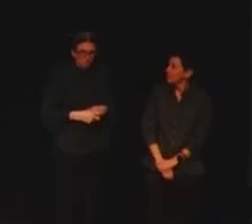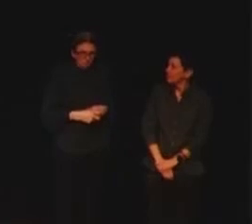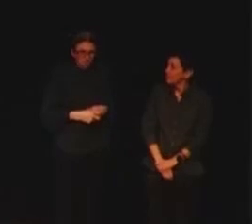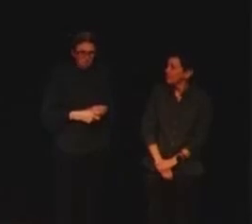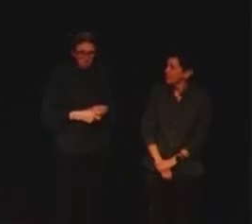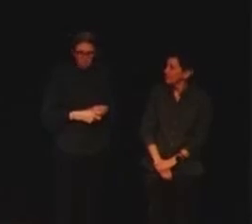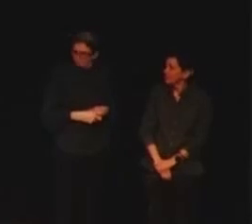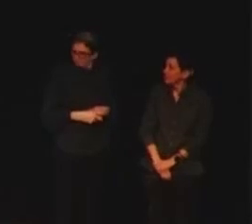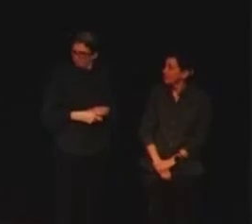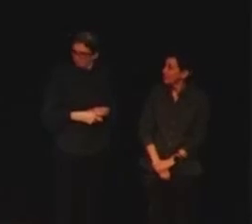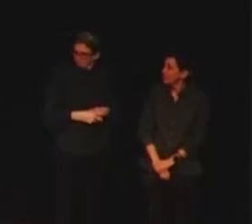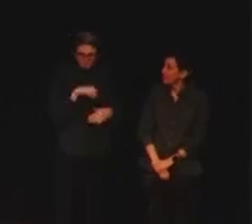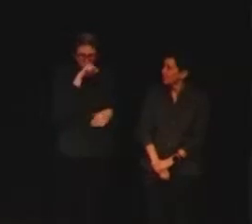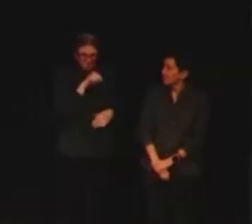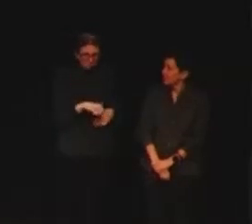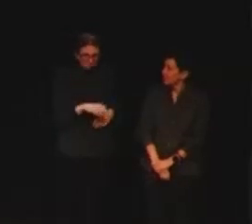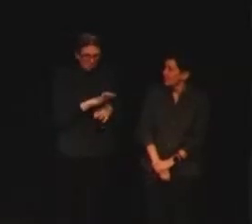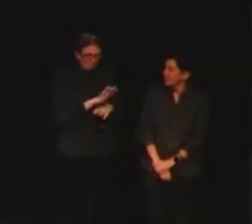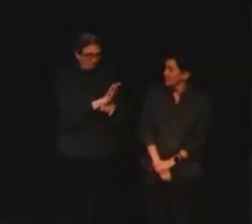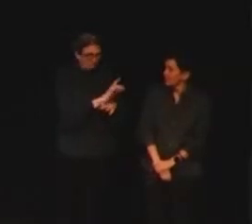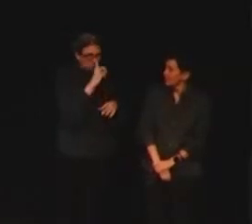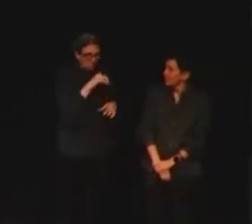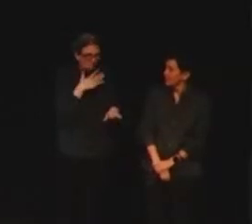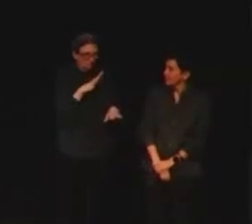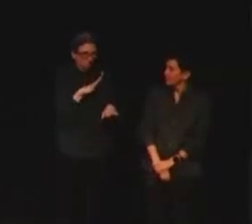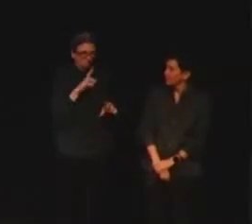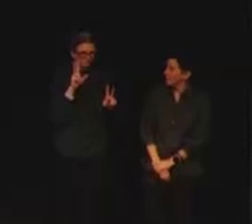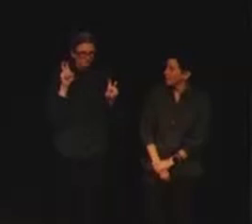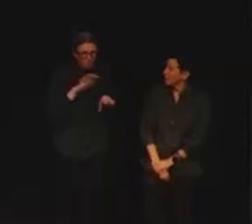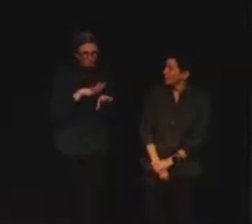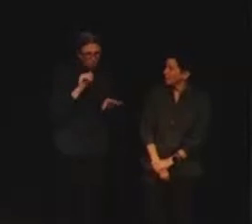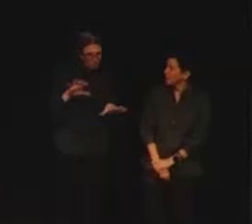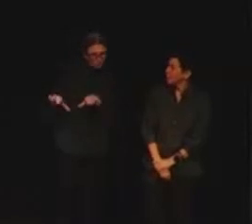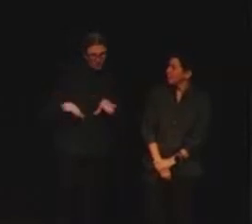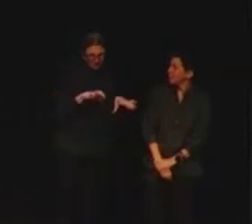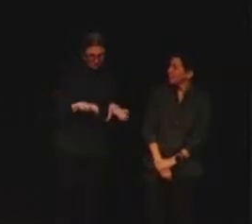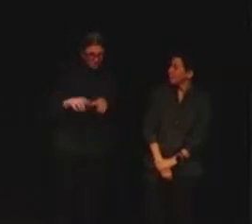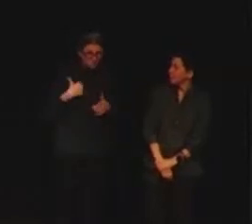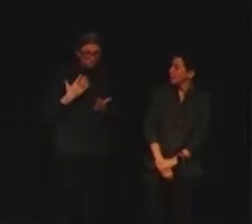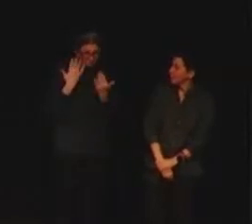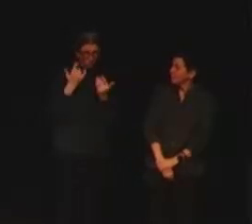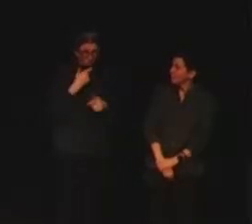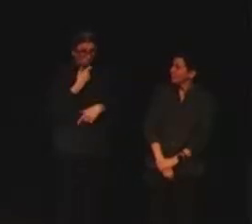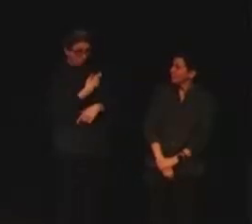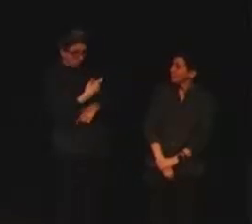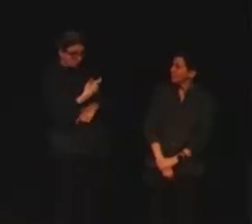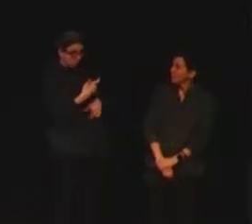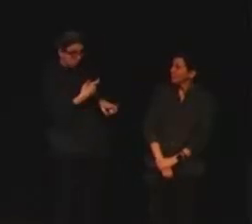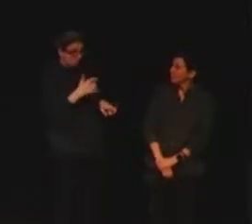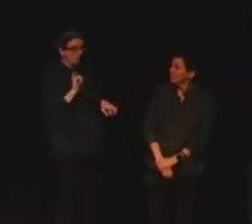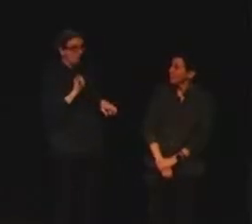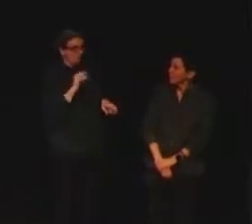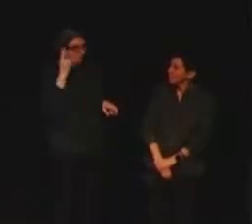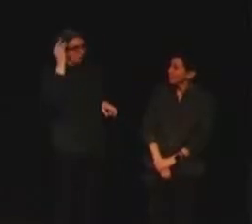I love your film because it was a call to action in a way, and hoping that watching a film like this makes you